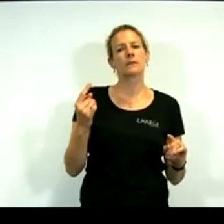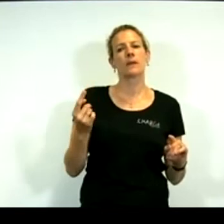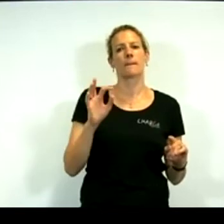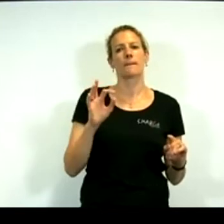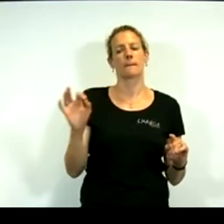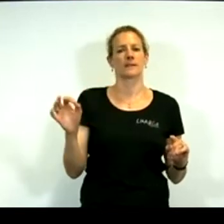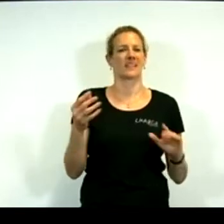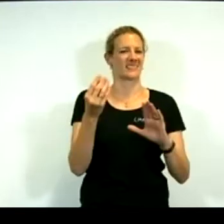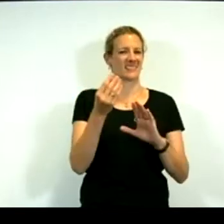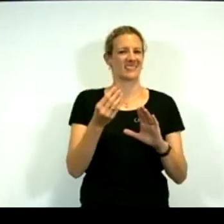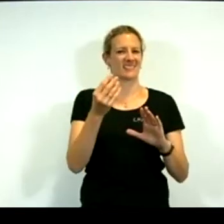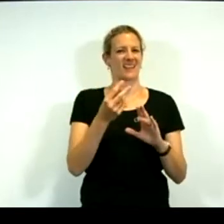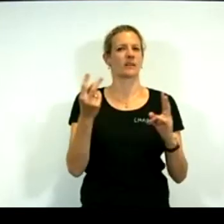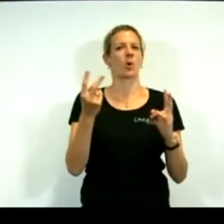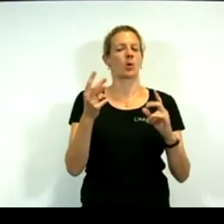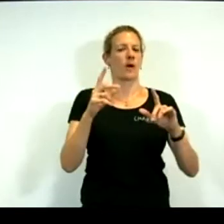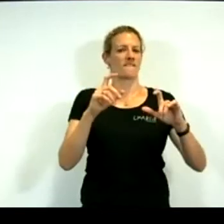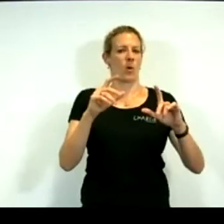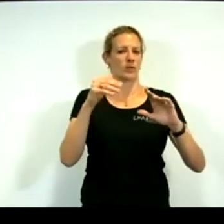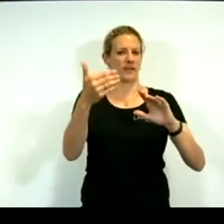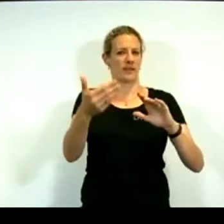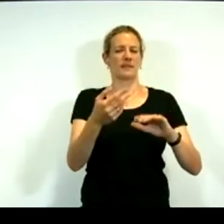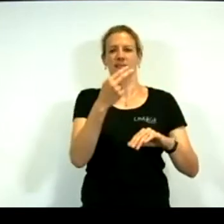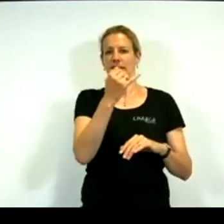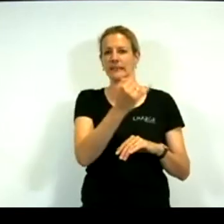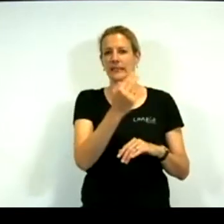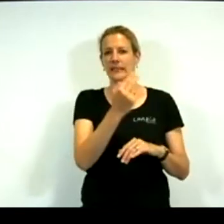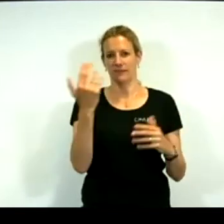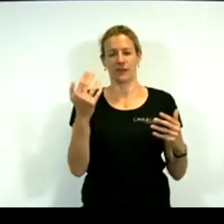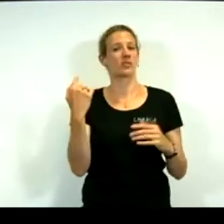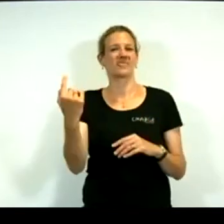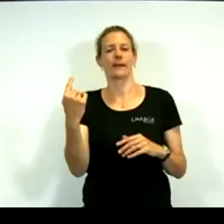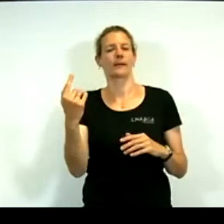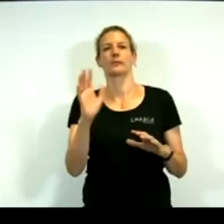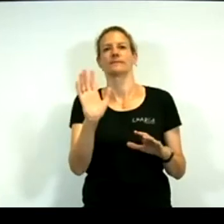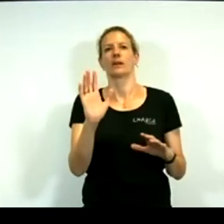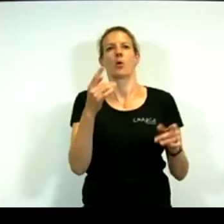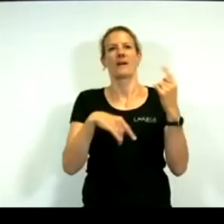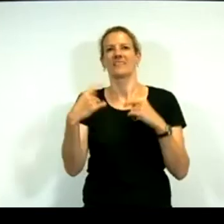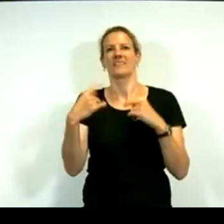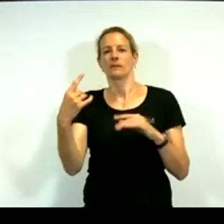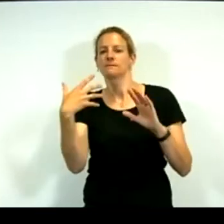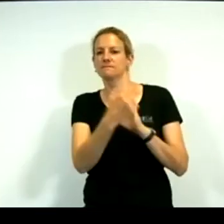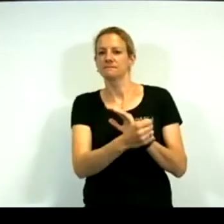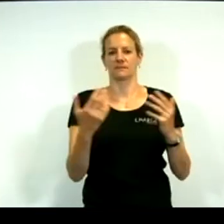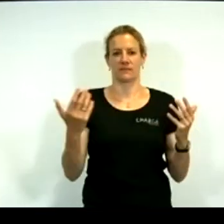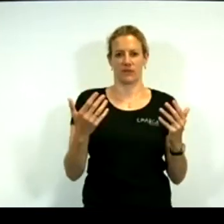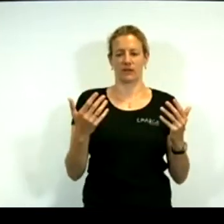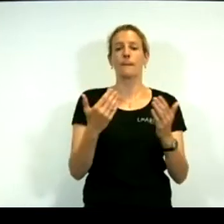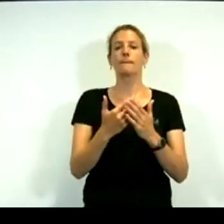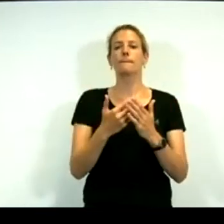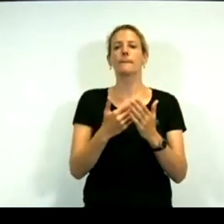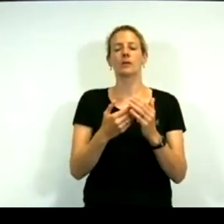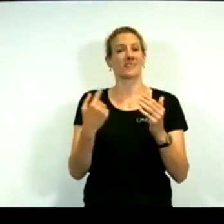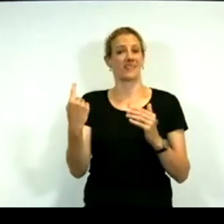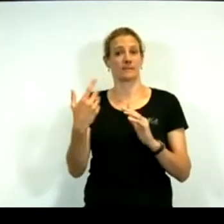see a retinal coloboma, they should be able to draw. They often have sheets of paper with